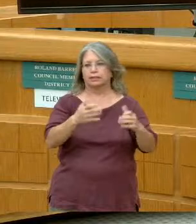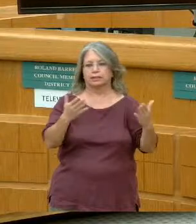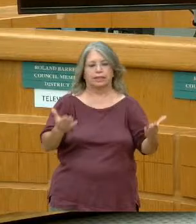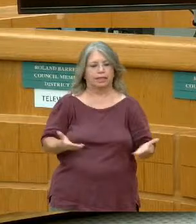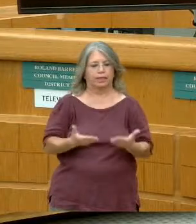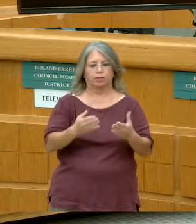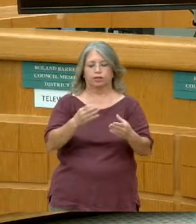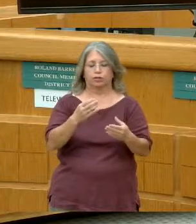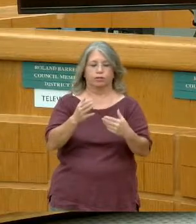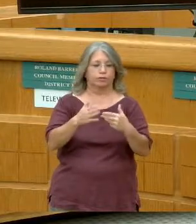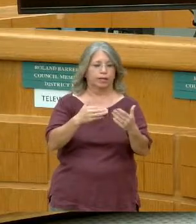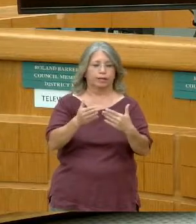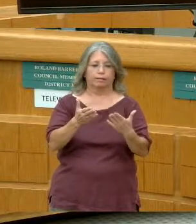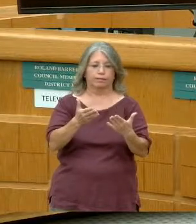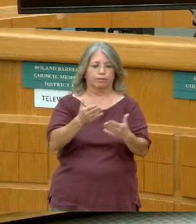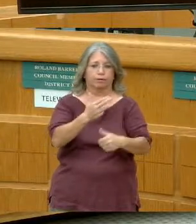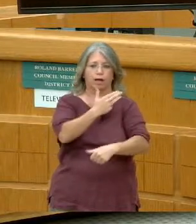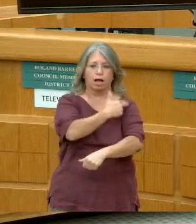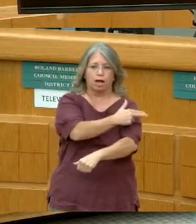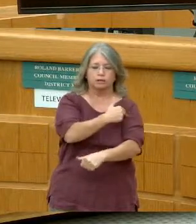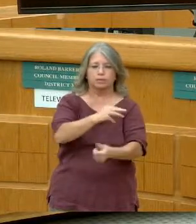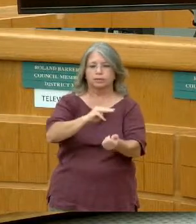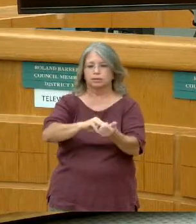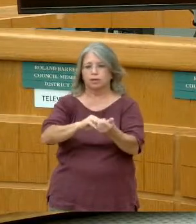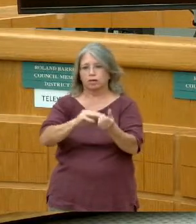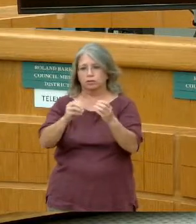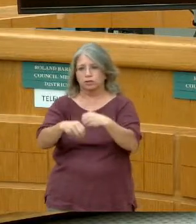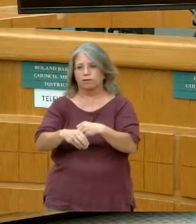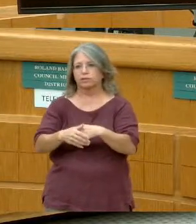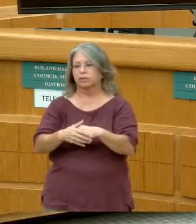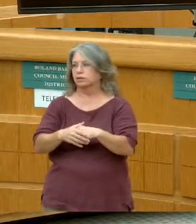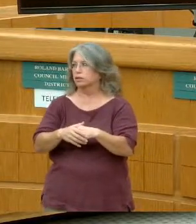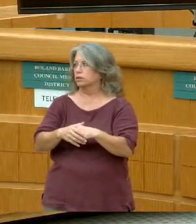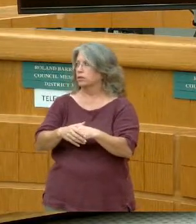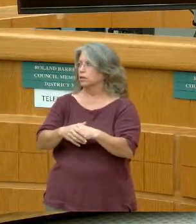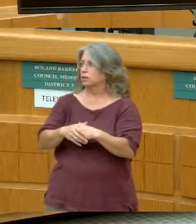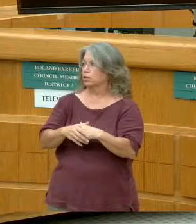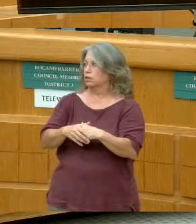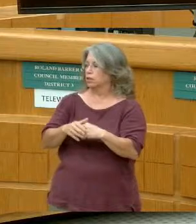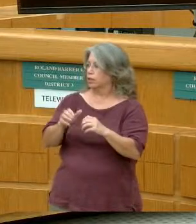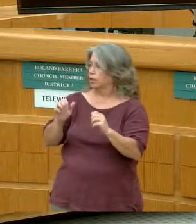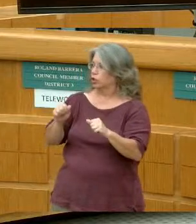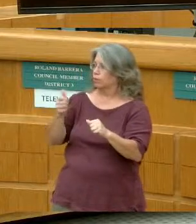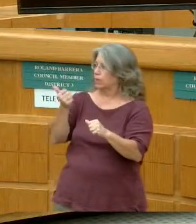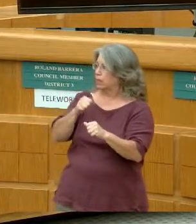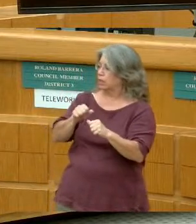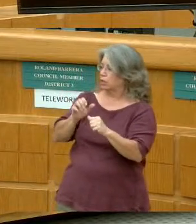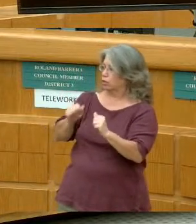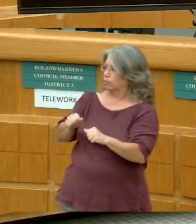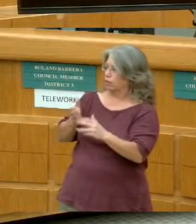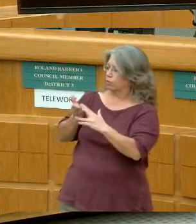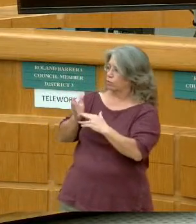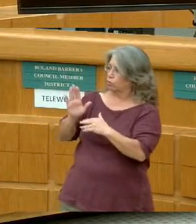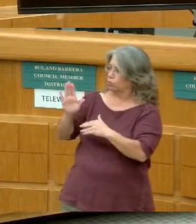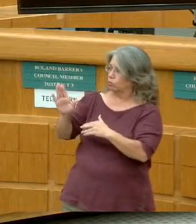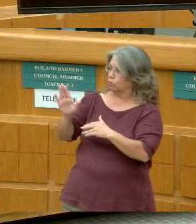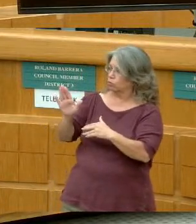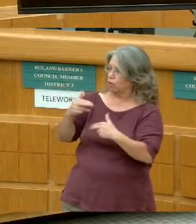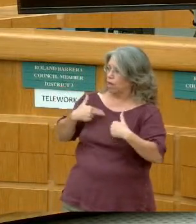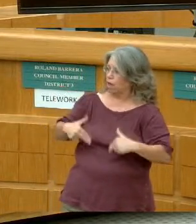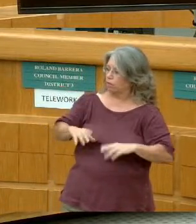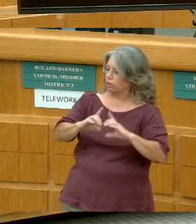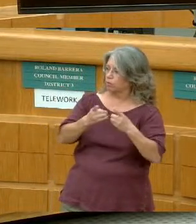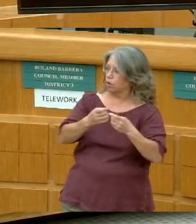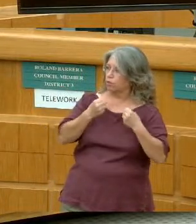in the hospital or at a doctor's office, and they go through LabCorp. It'd be your drive-through testing site, the lab, the